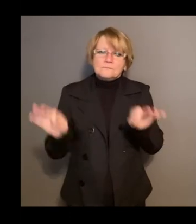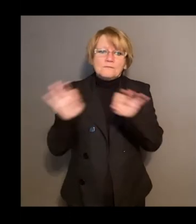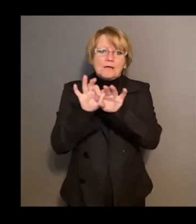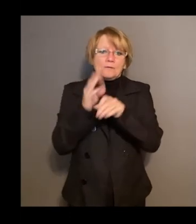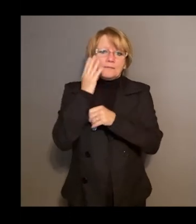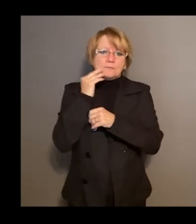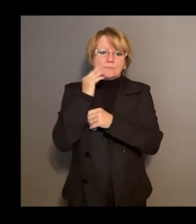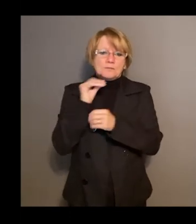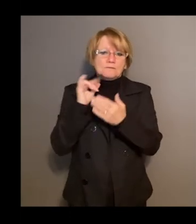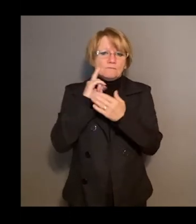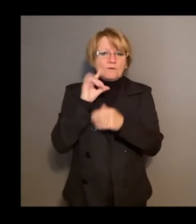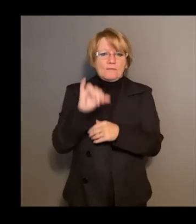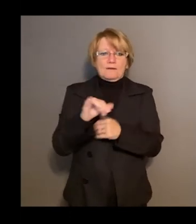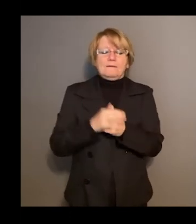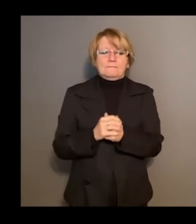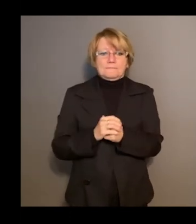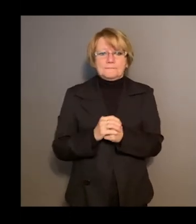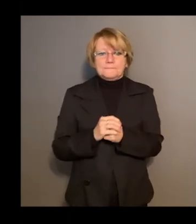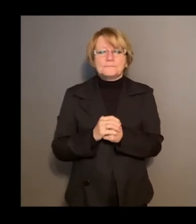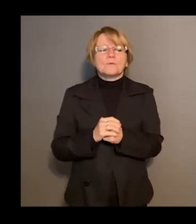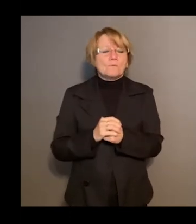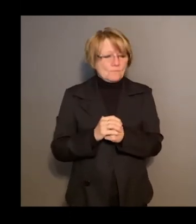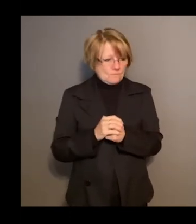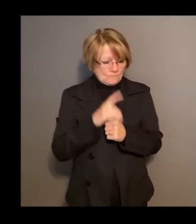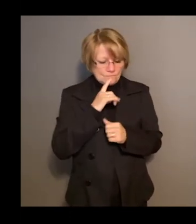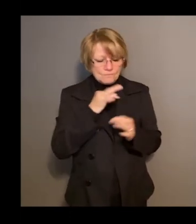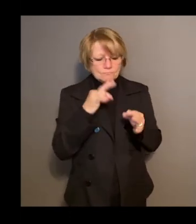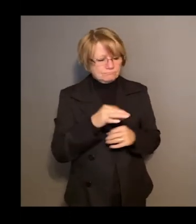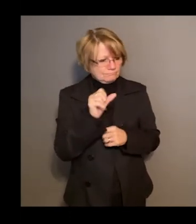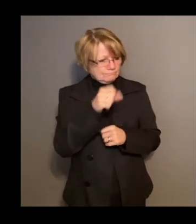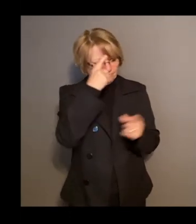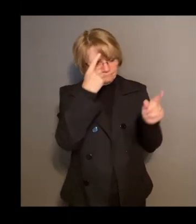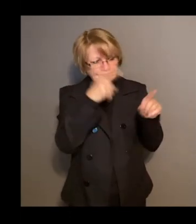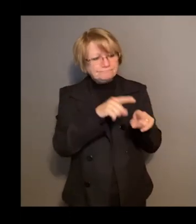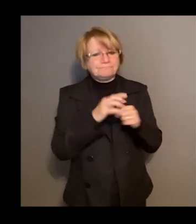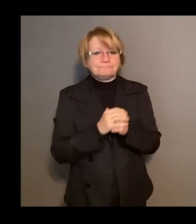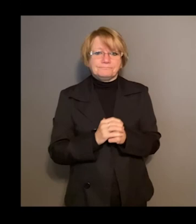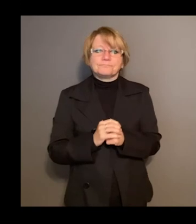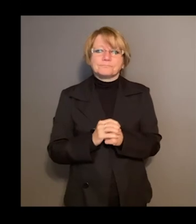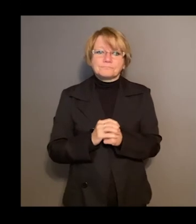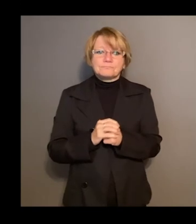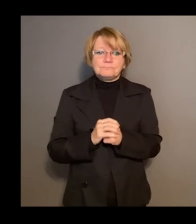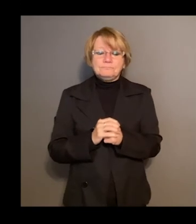so valuable as well to that component. Absolutely.